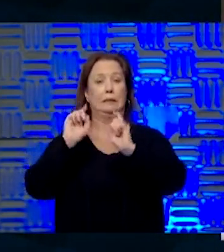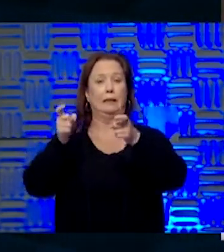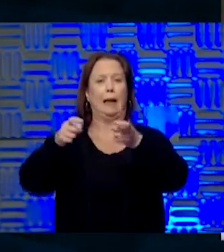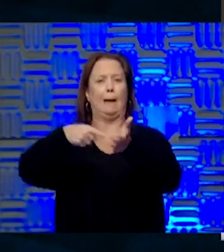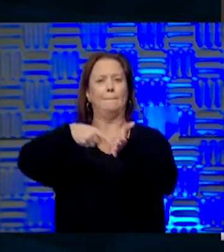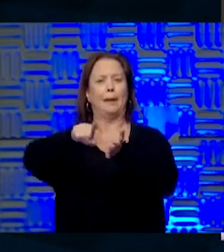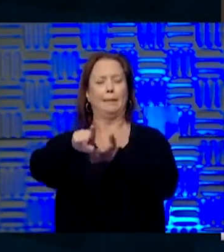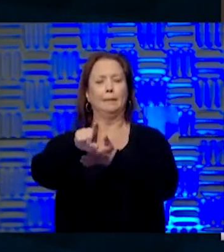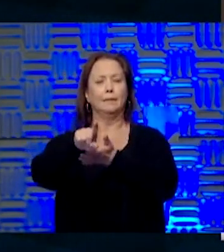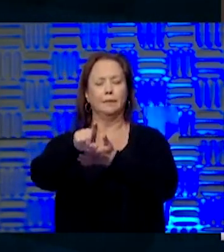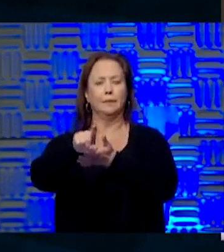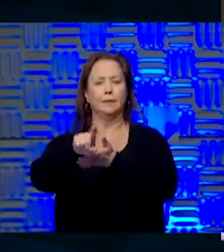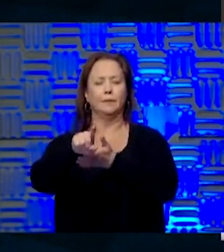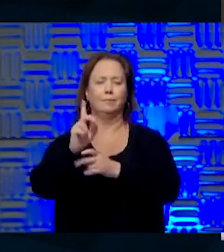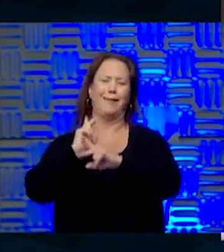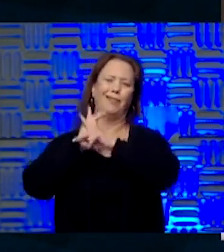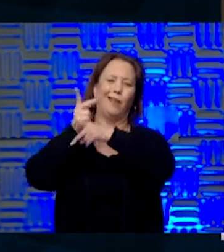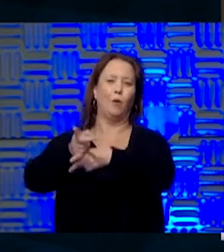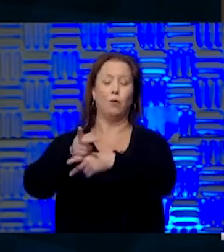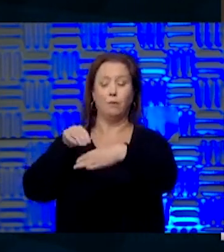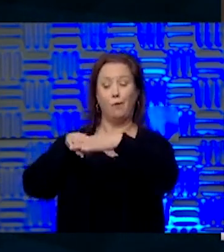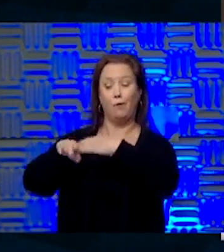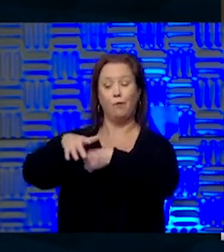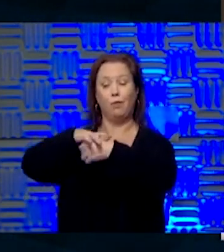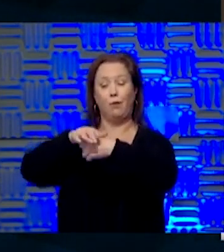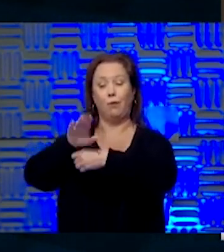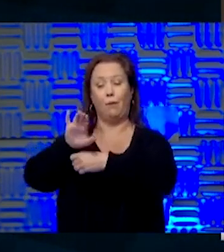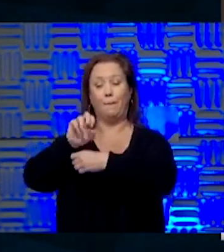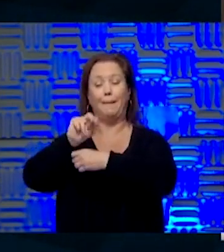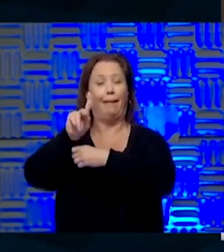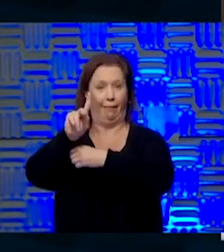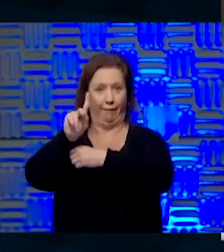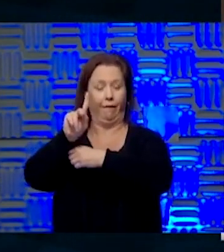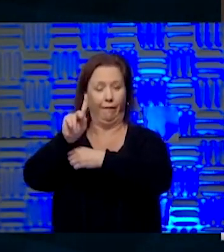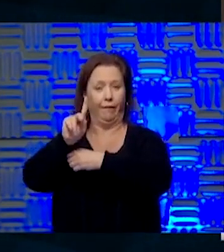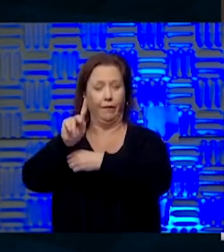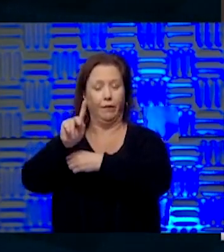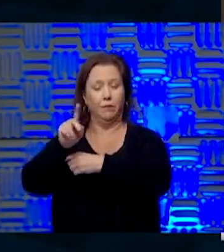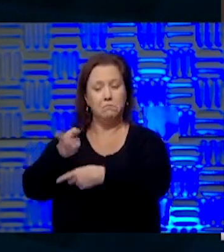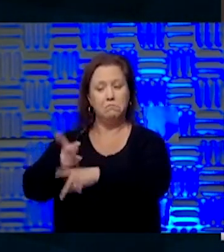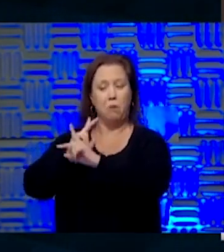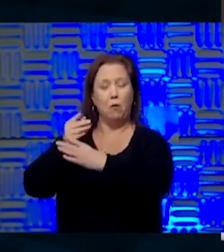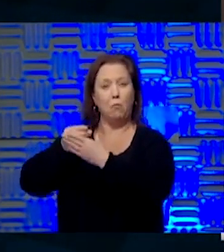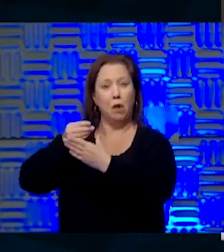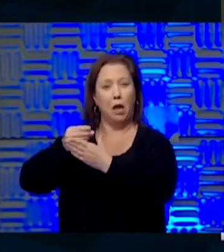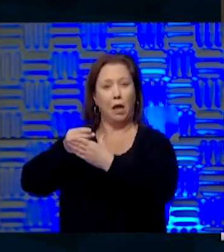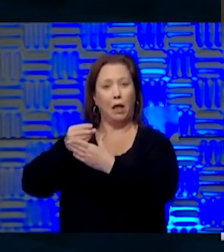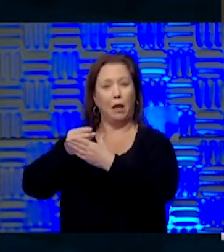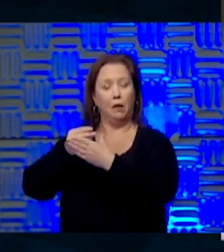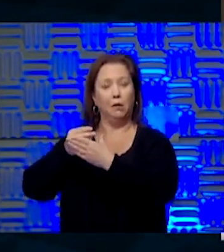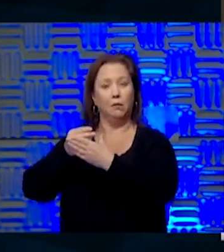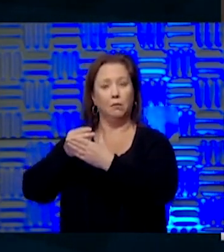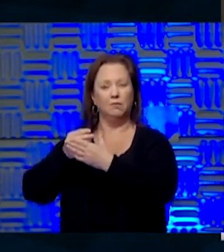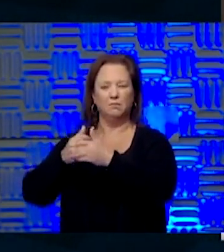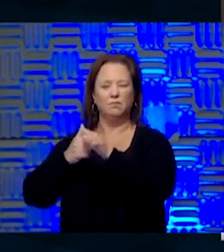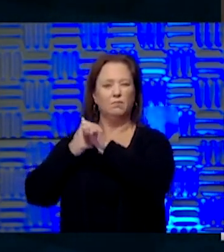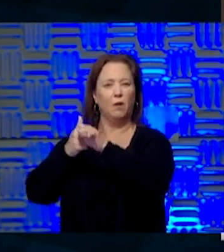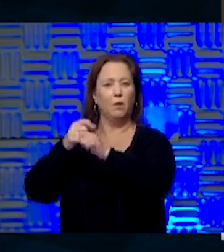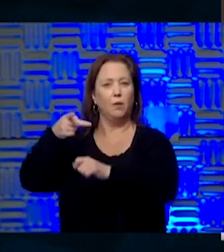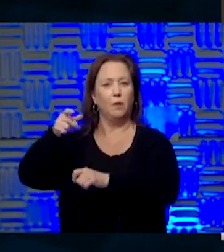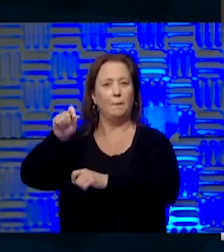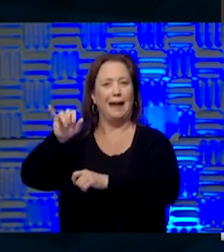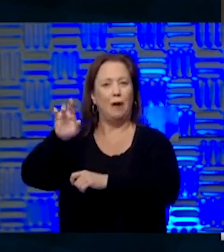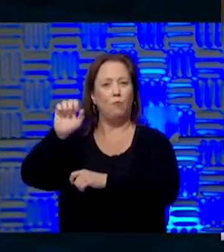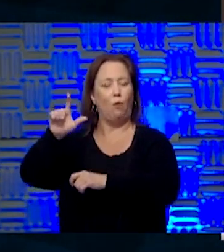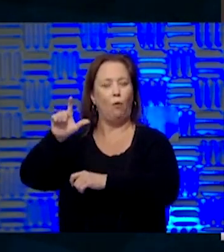payment, a loan, go to their local bank, go to their local lender, borrow money based upon their payroll, use